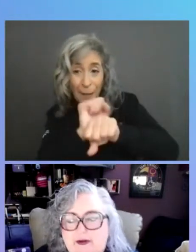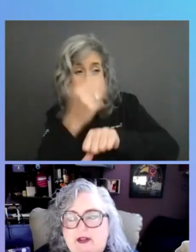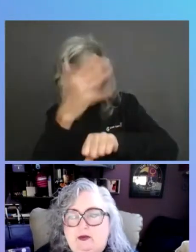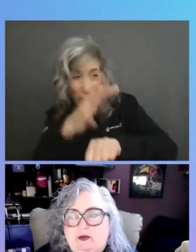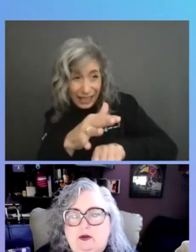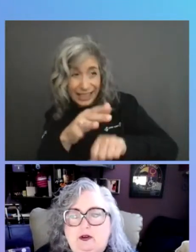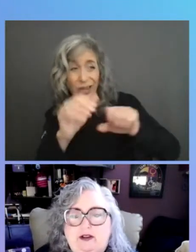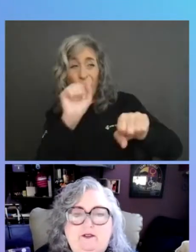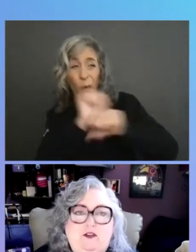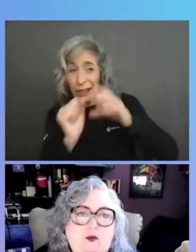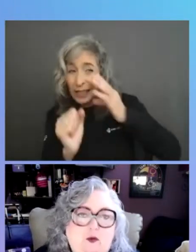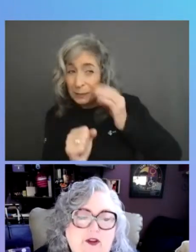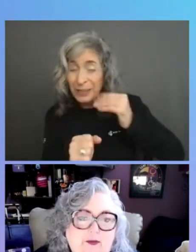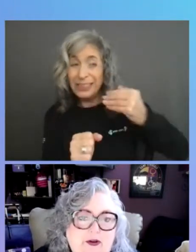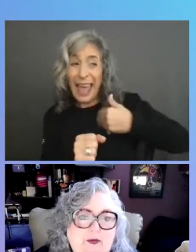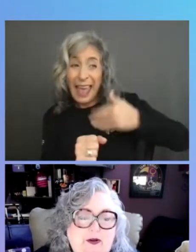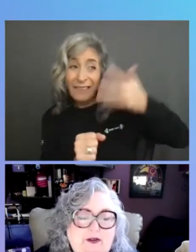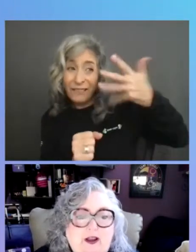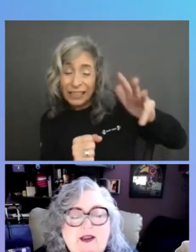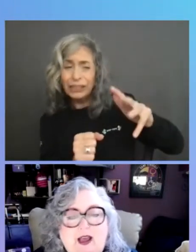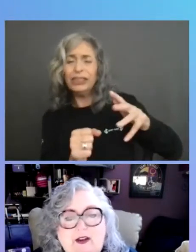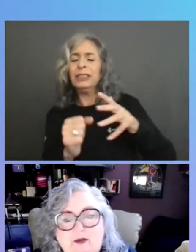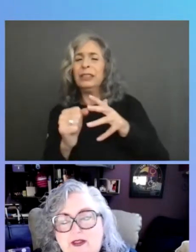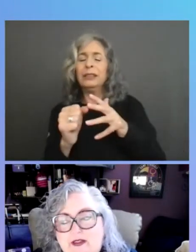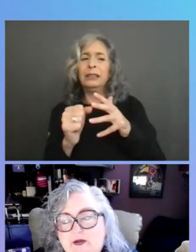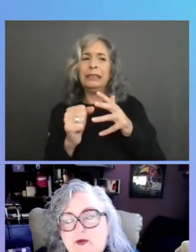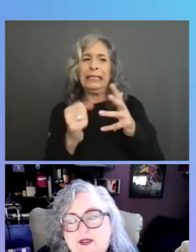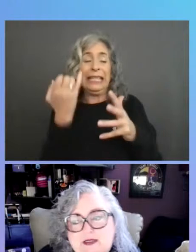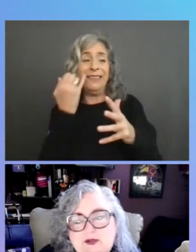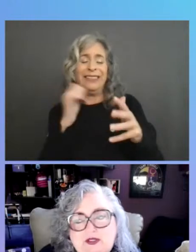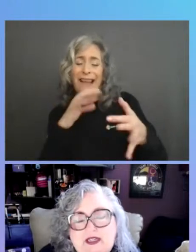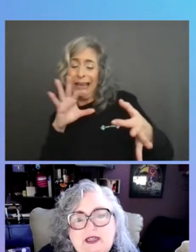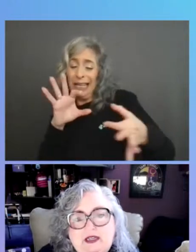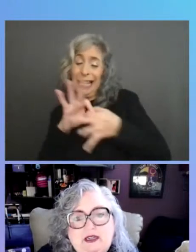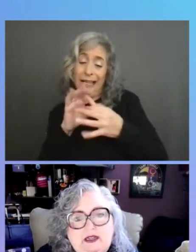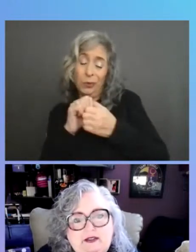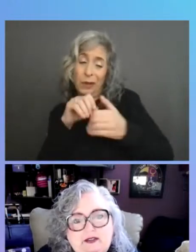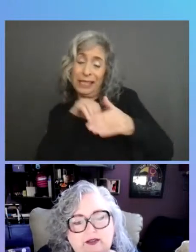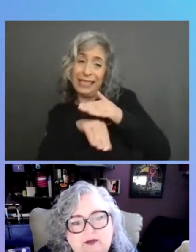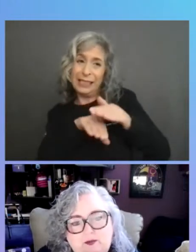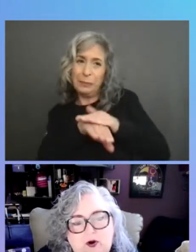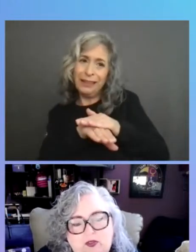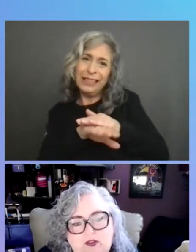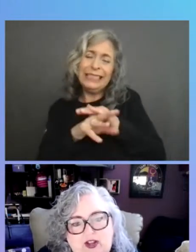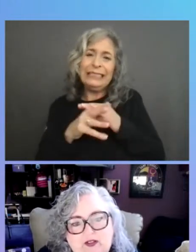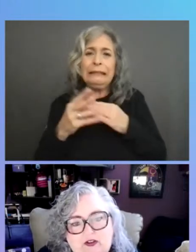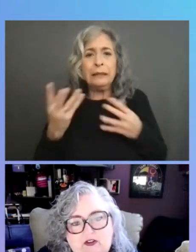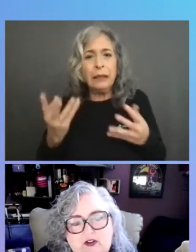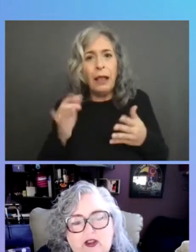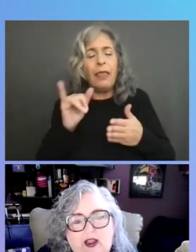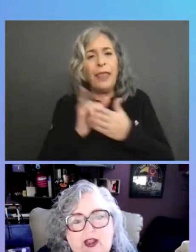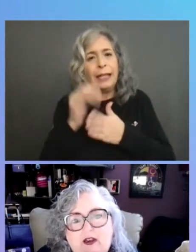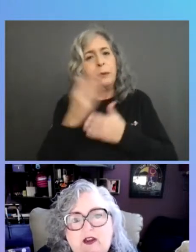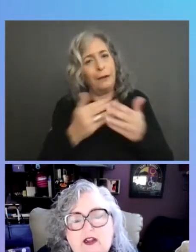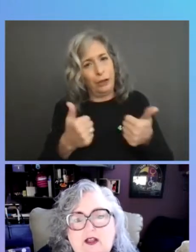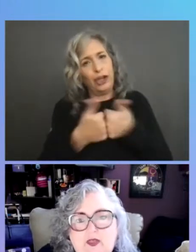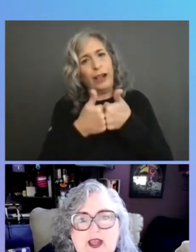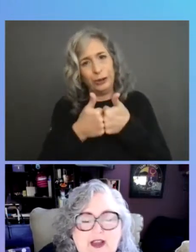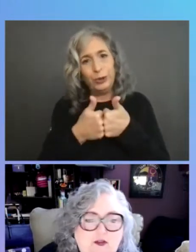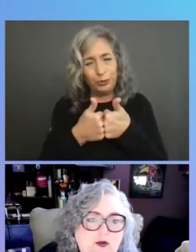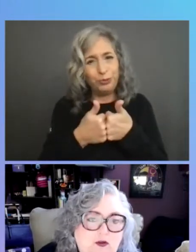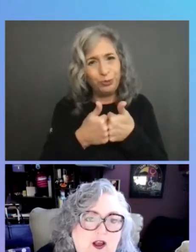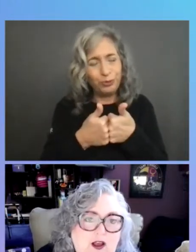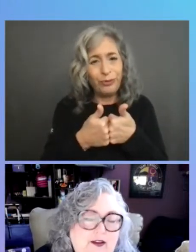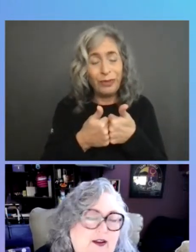work experience, or if you've done work experience but it's not tied directly to accessibility, is part of the challenge. And